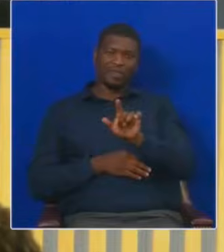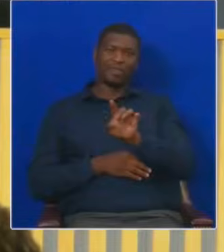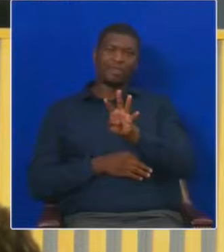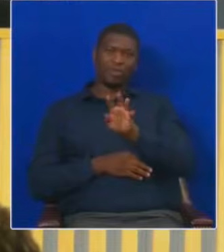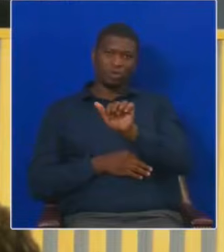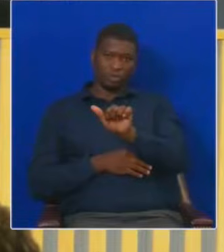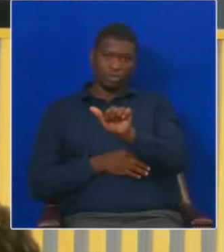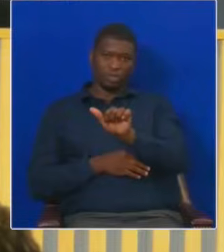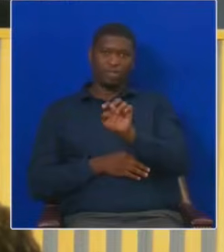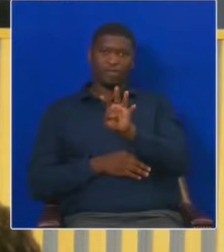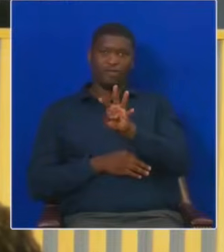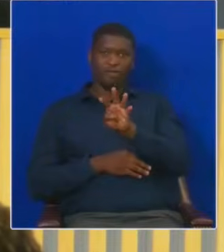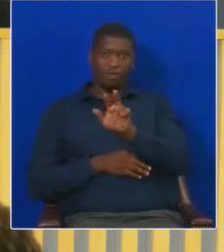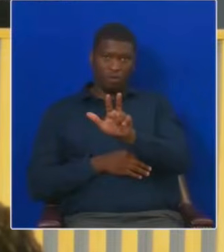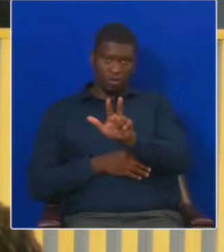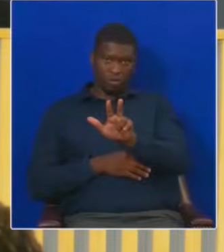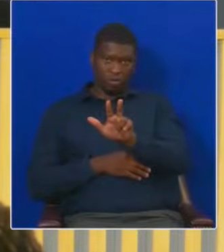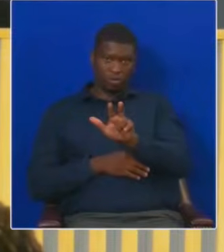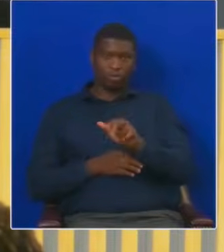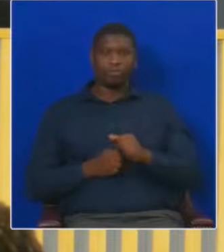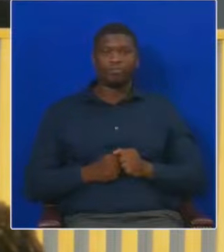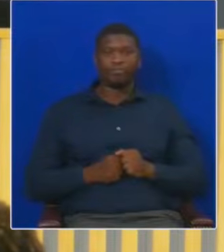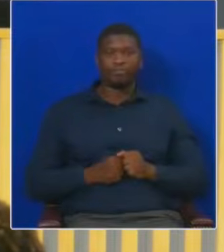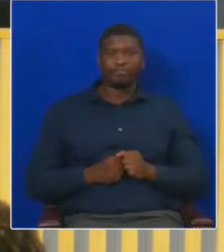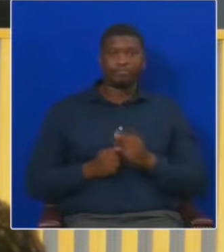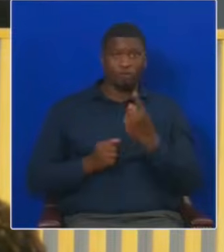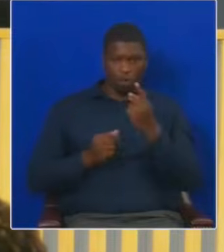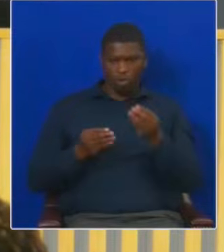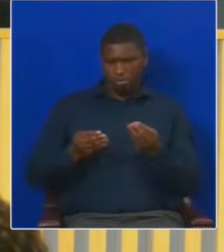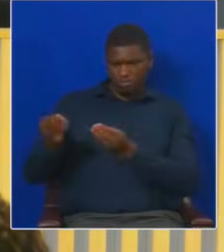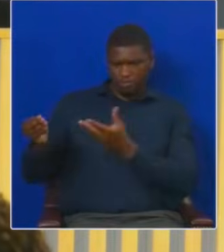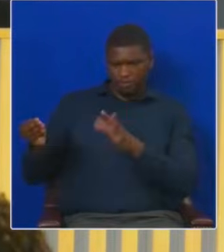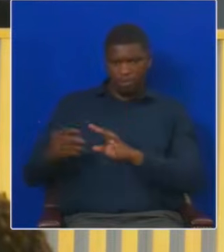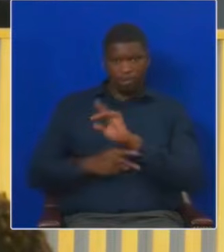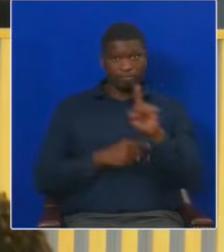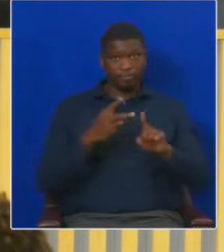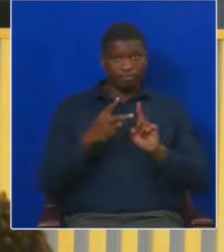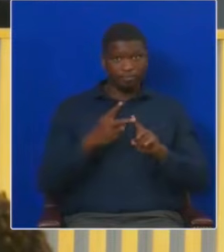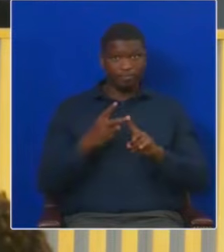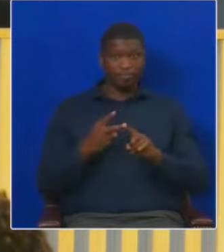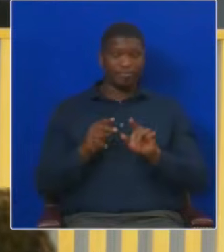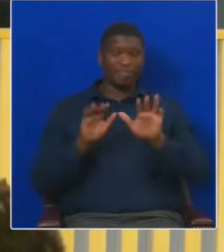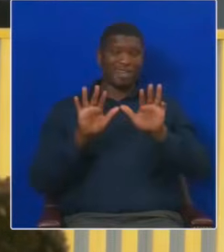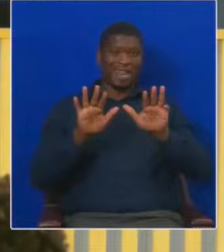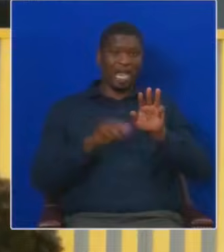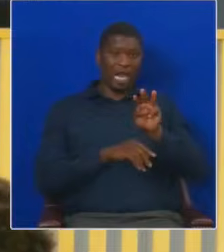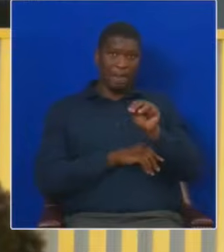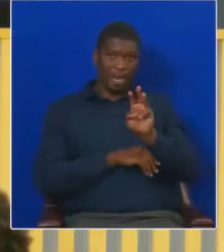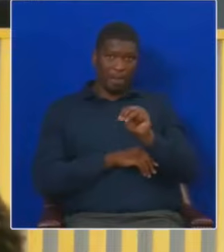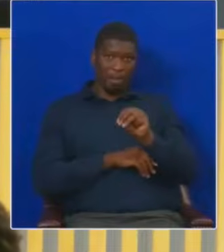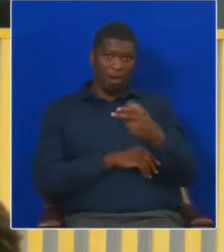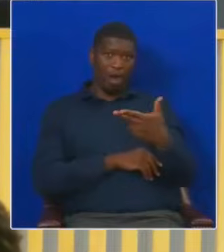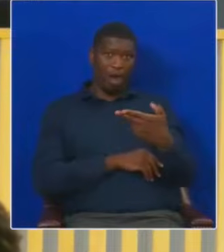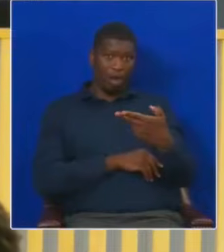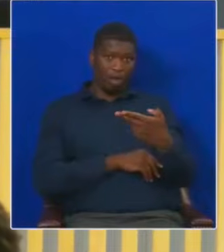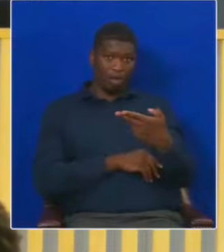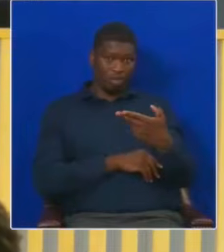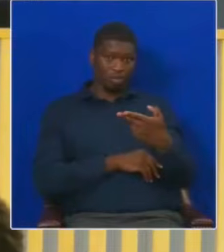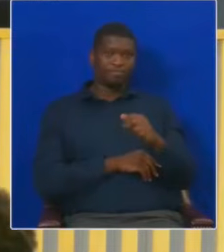002374648. Second item, 9mm Taurus with serial